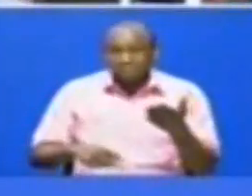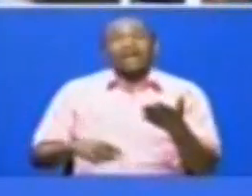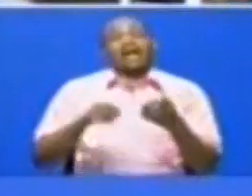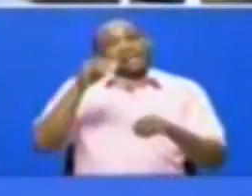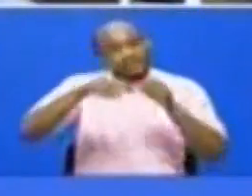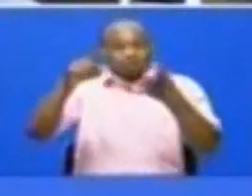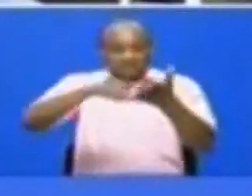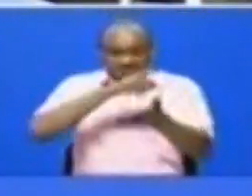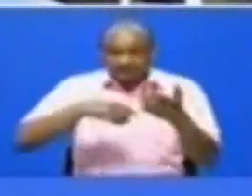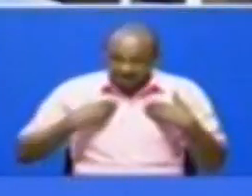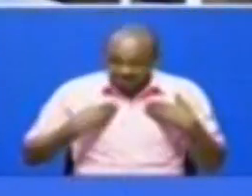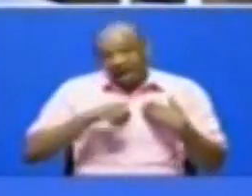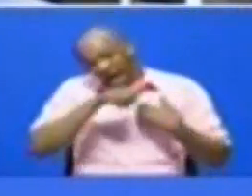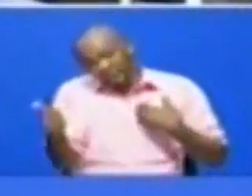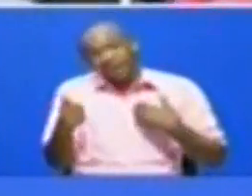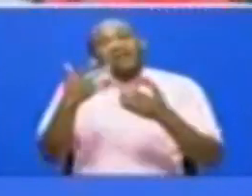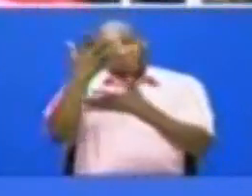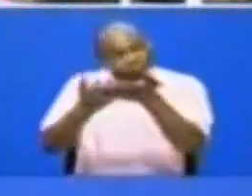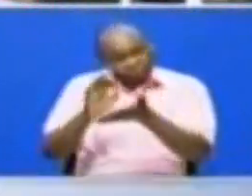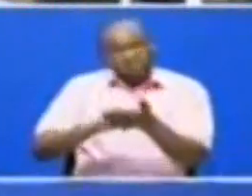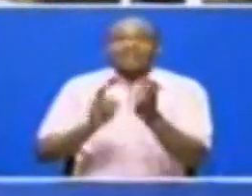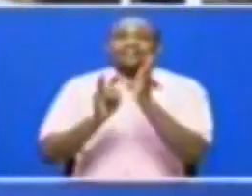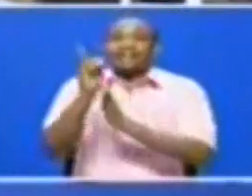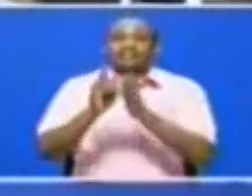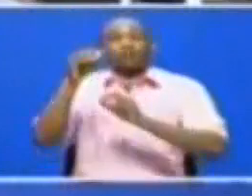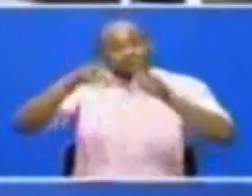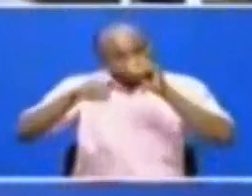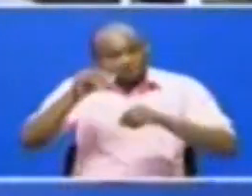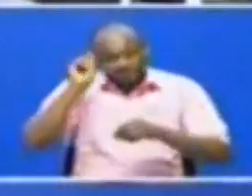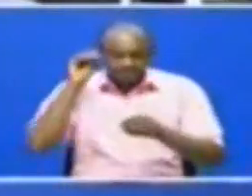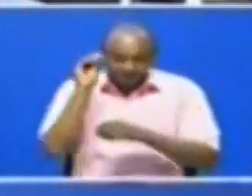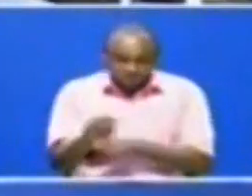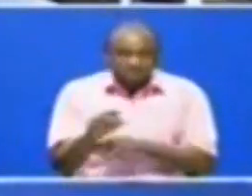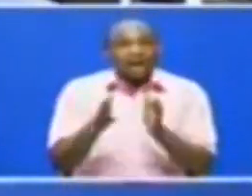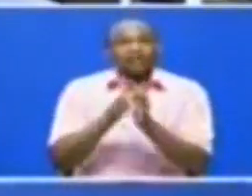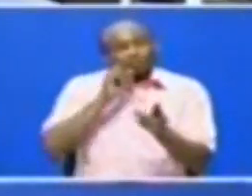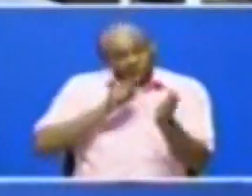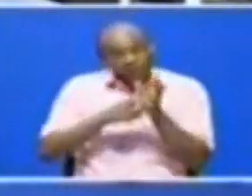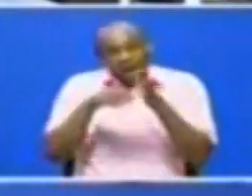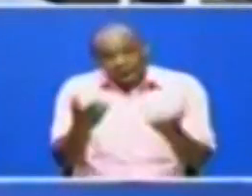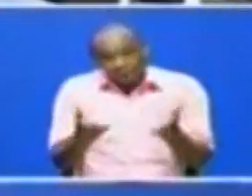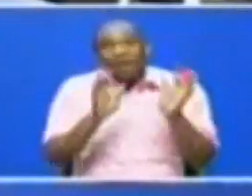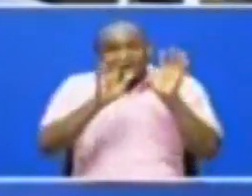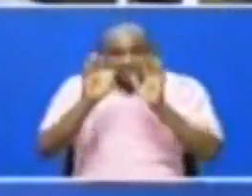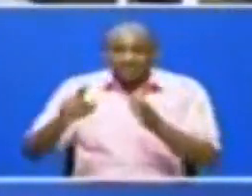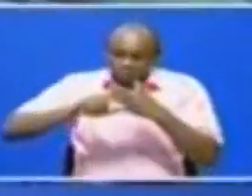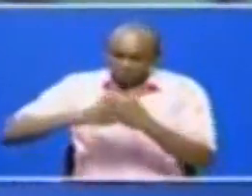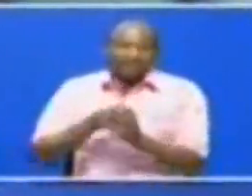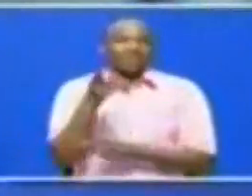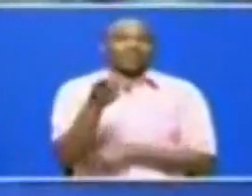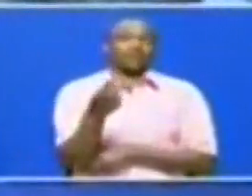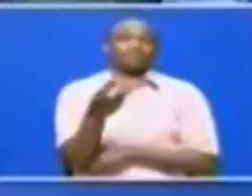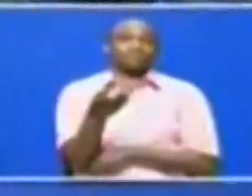nullified. The next gazette notice will be setting the date of the next election and setting out the calendar, so the campaign period is also set out.